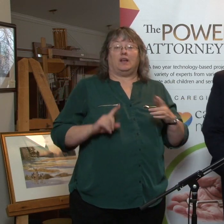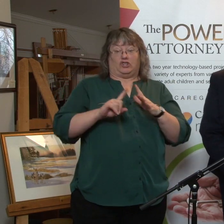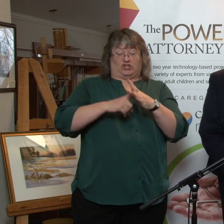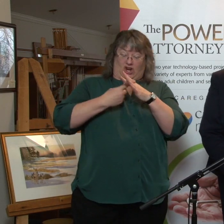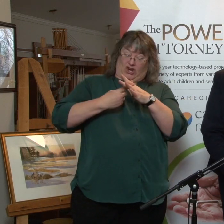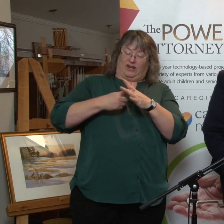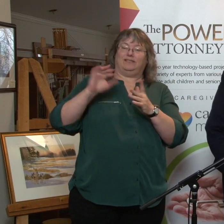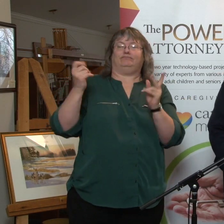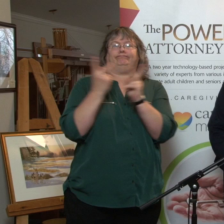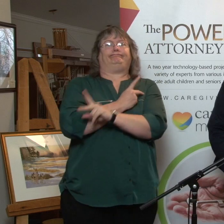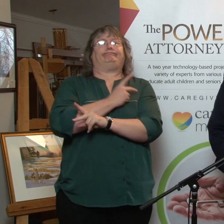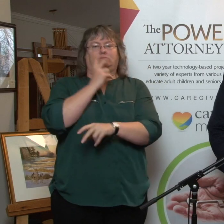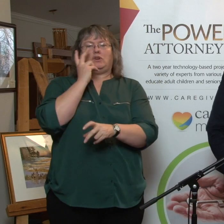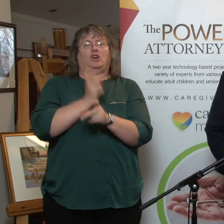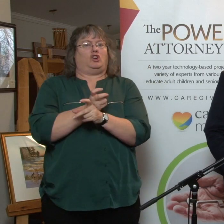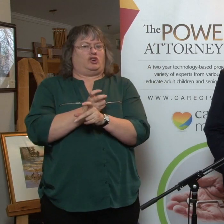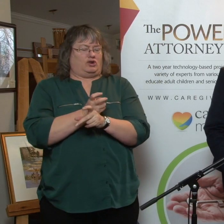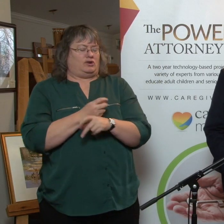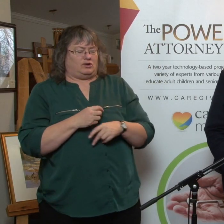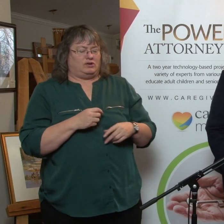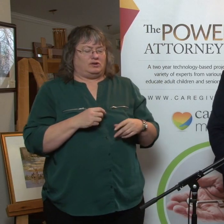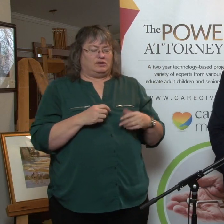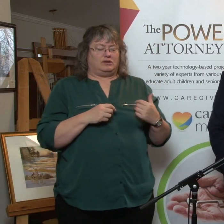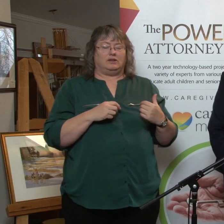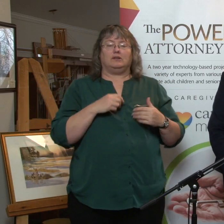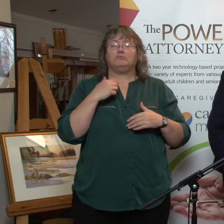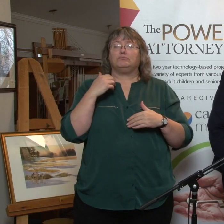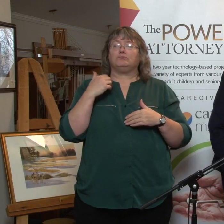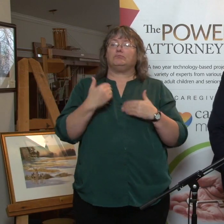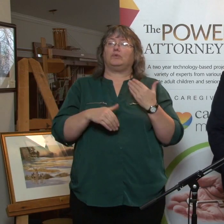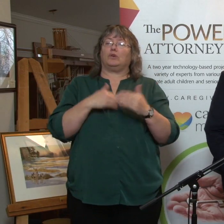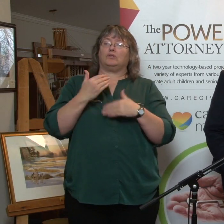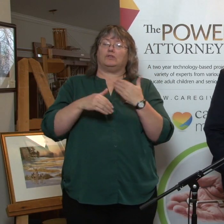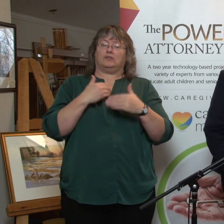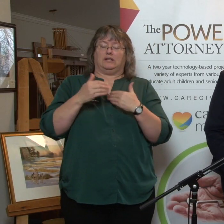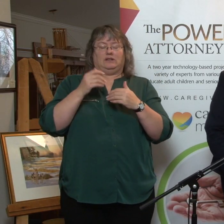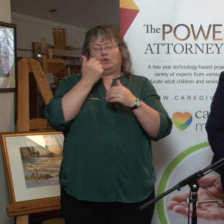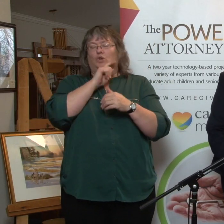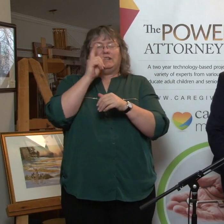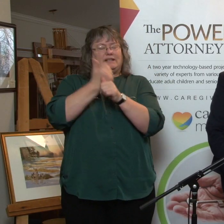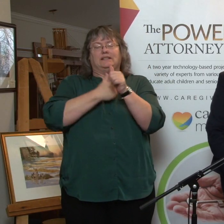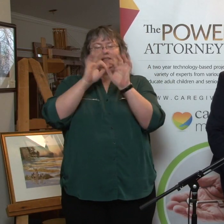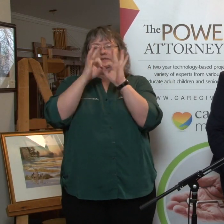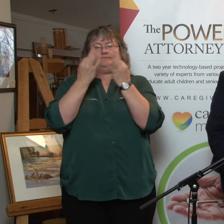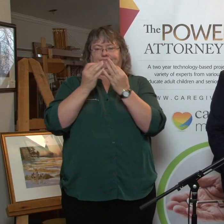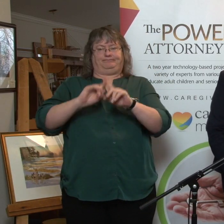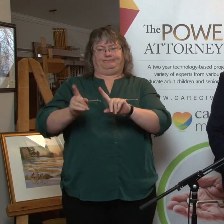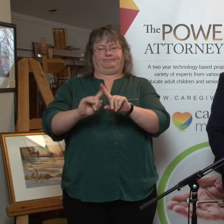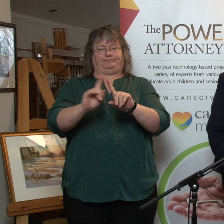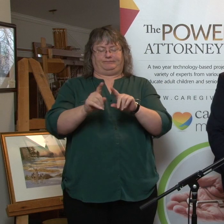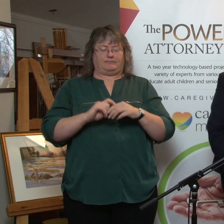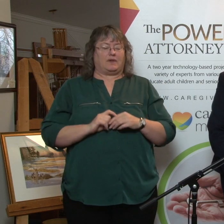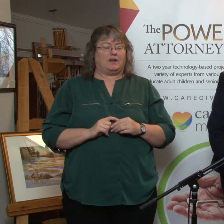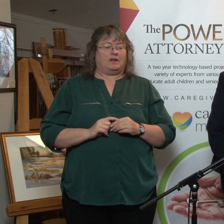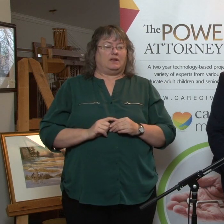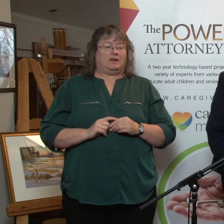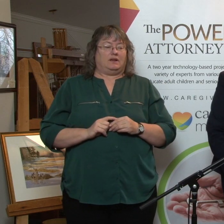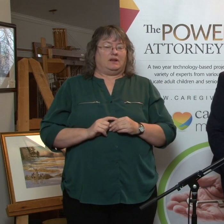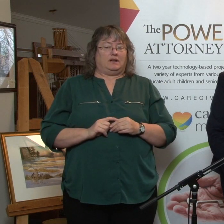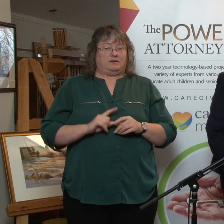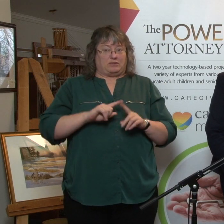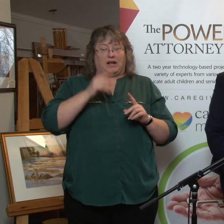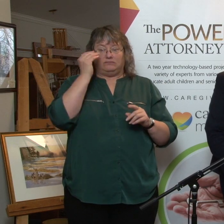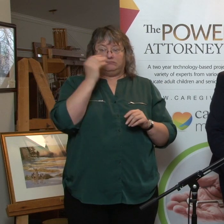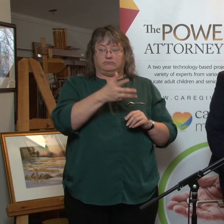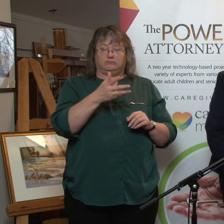hardest. I think that the process that you have to do, and every family is different, and I think that I can only tell you that